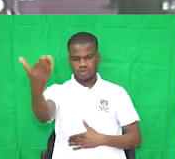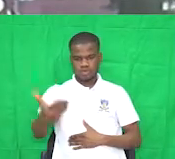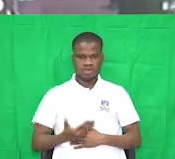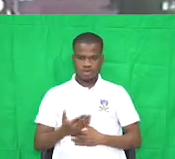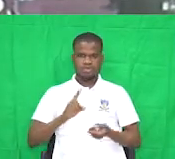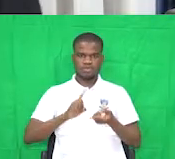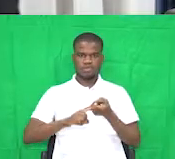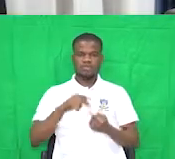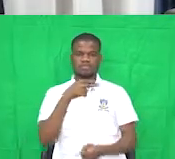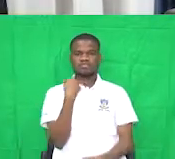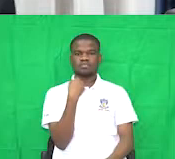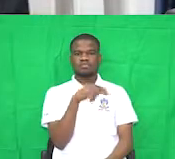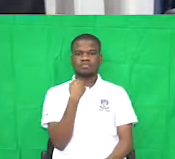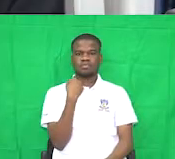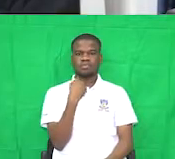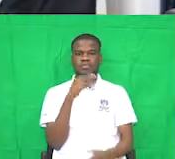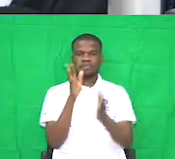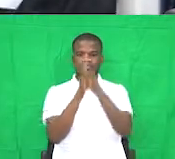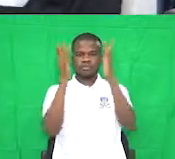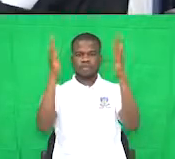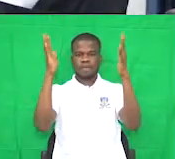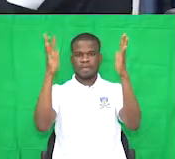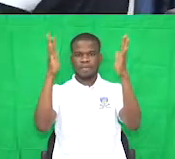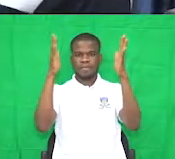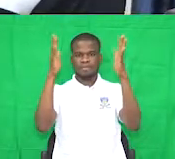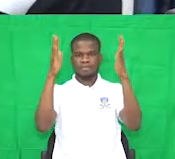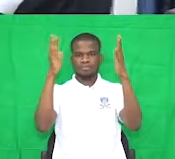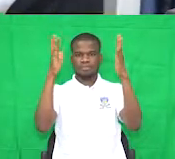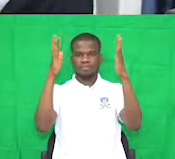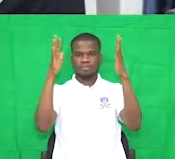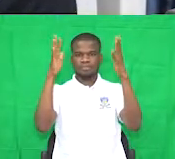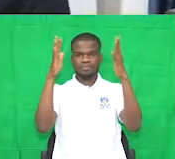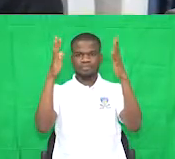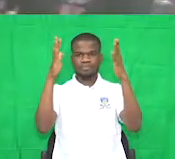to the ministry. God bless you. Let's give them a big round of applause.